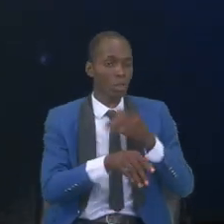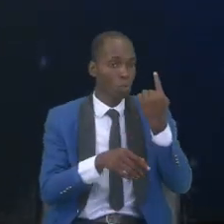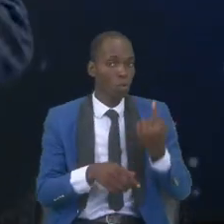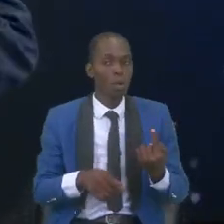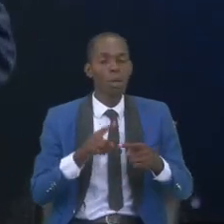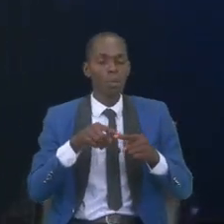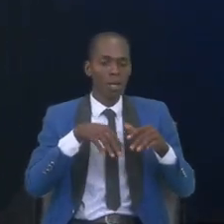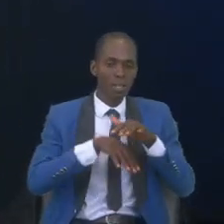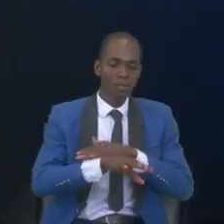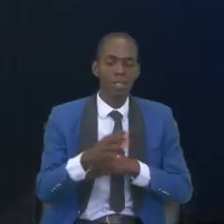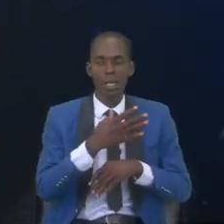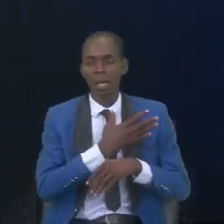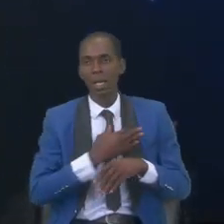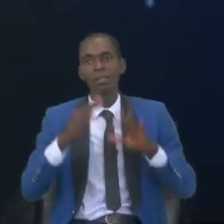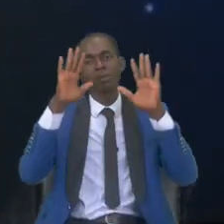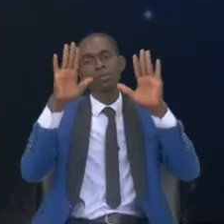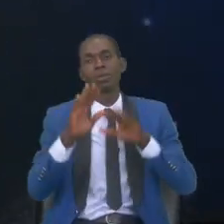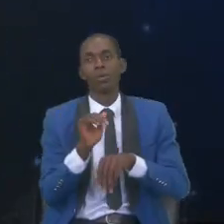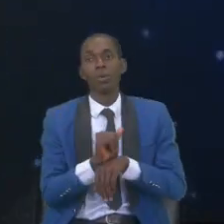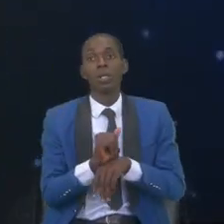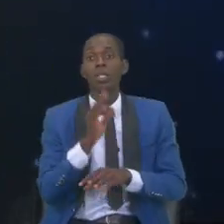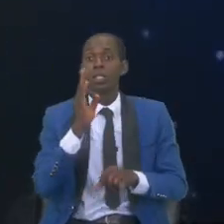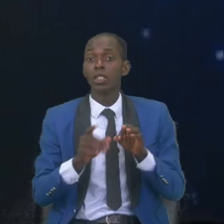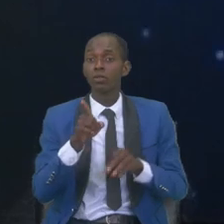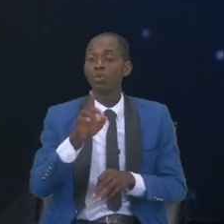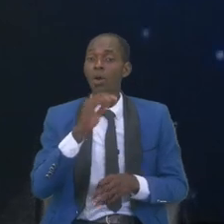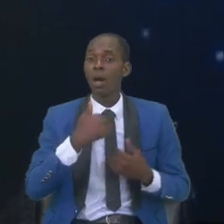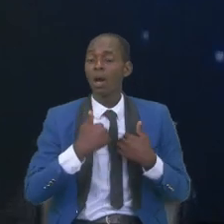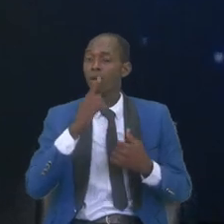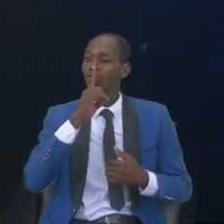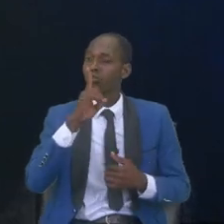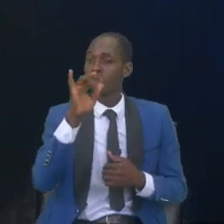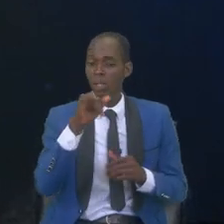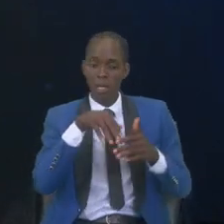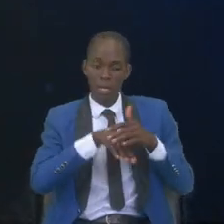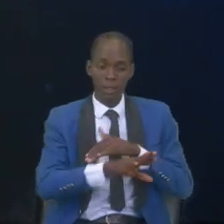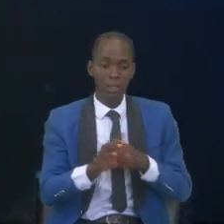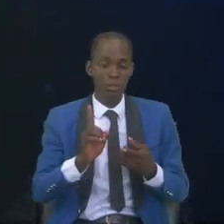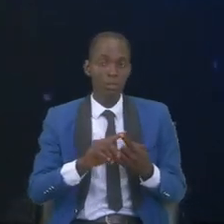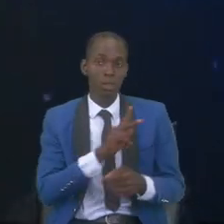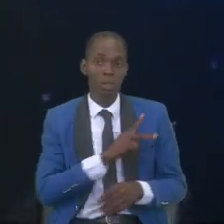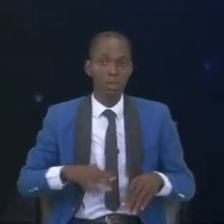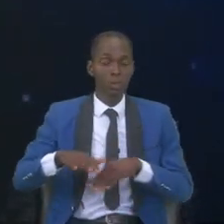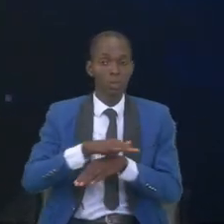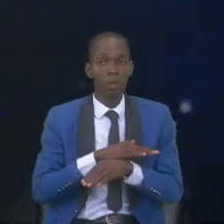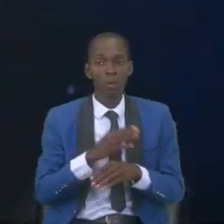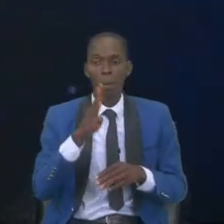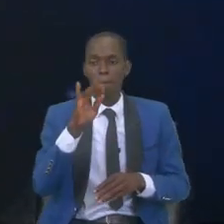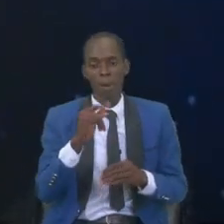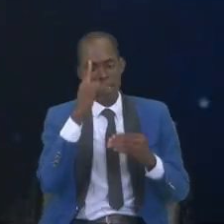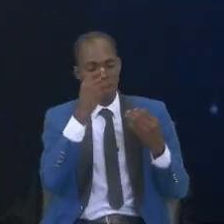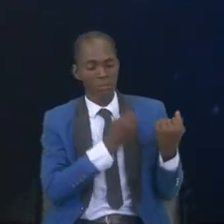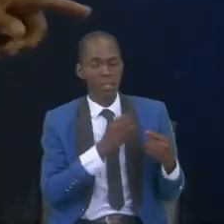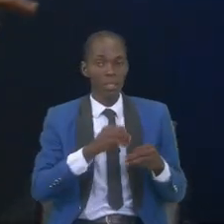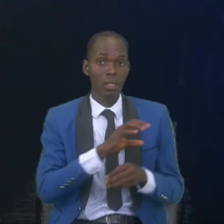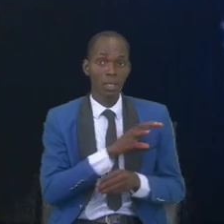And then if you have really entered, you have entered the kingdom by faith in Christ. You have entered the kingdom